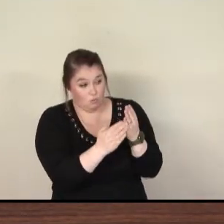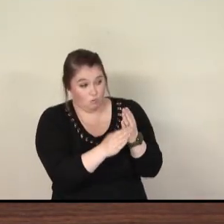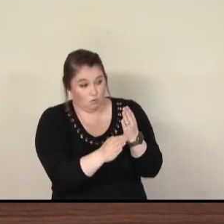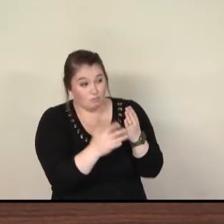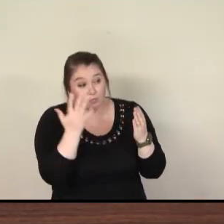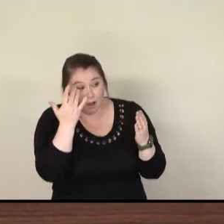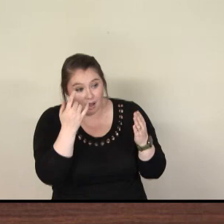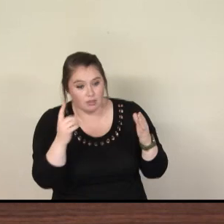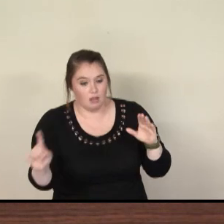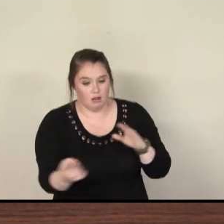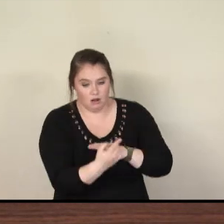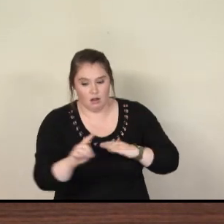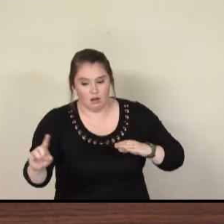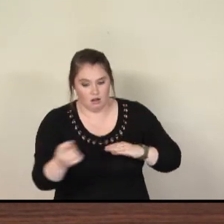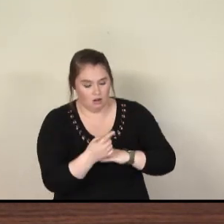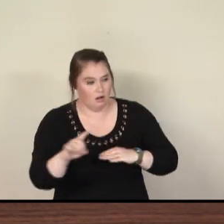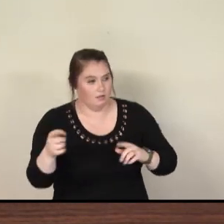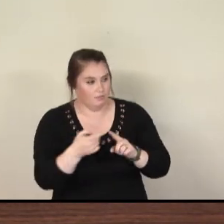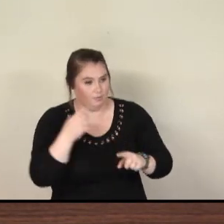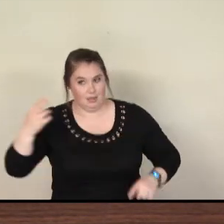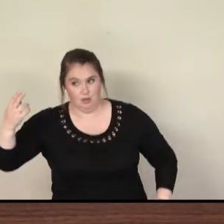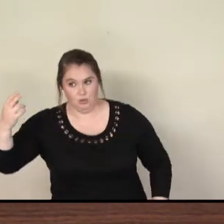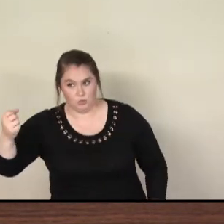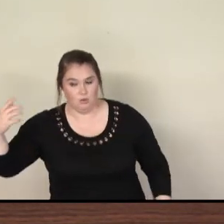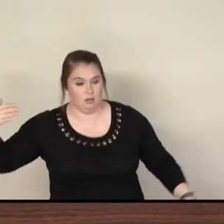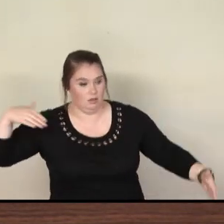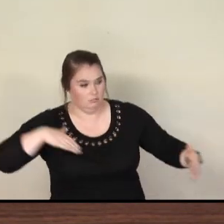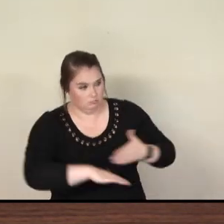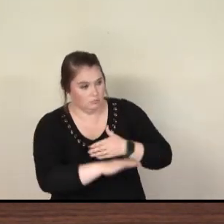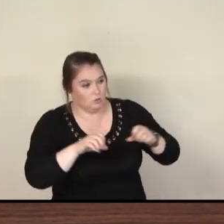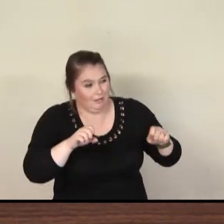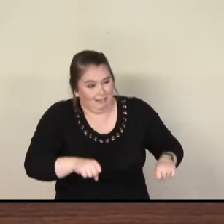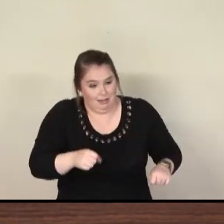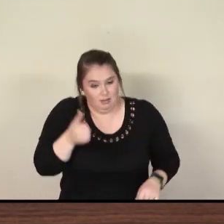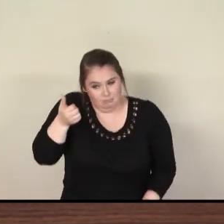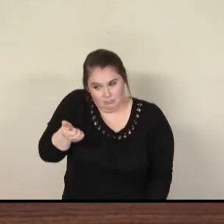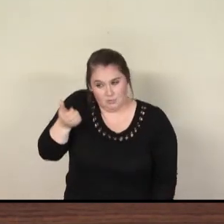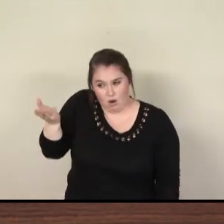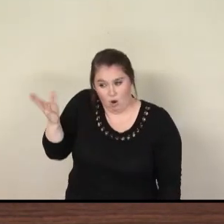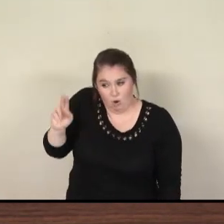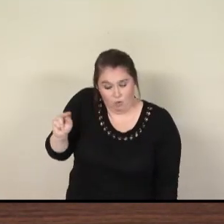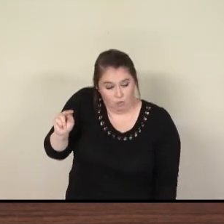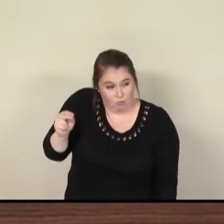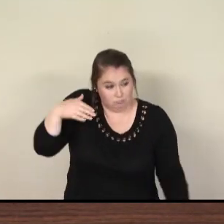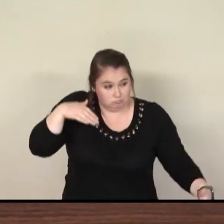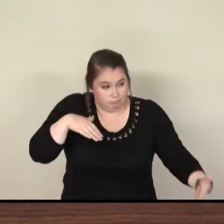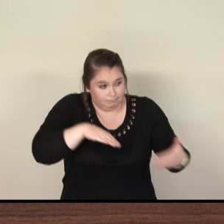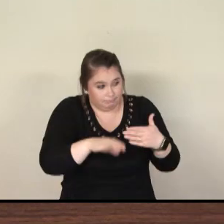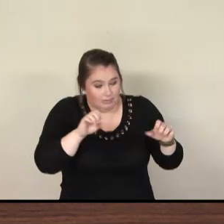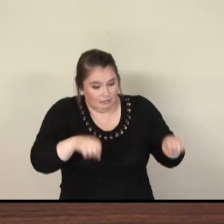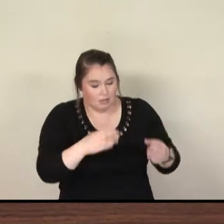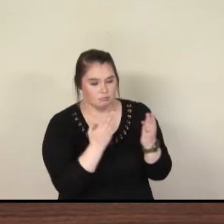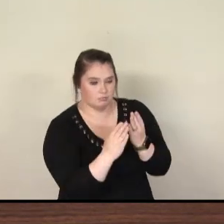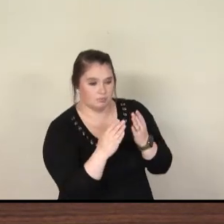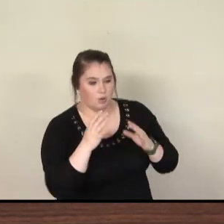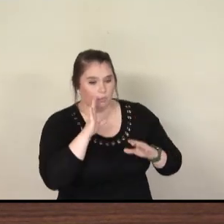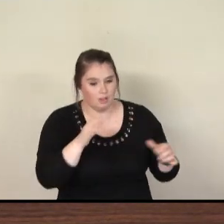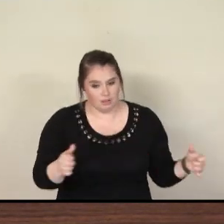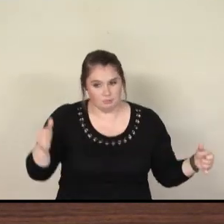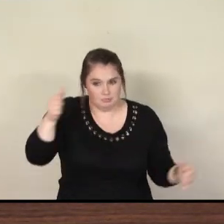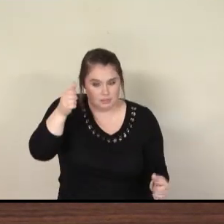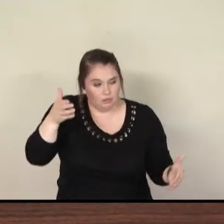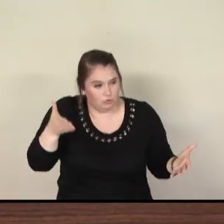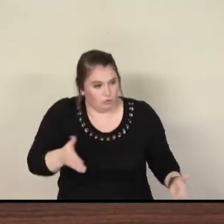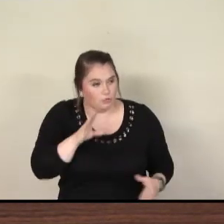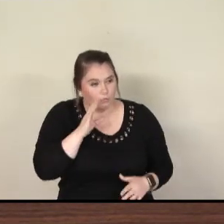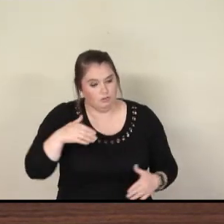they're coming and going from the high school. So they can have their own entry point. They'll have an administrator there, and